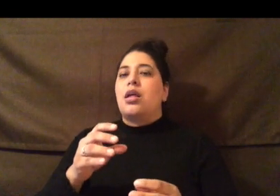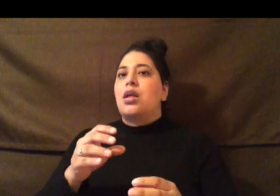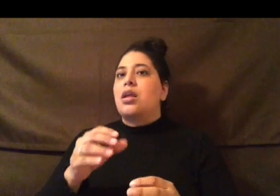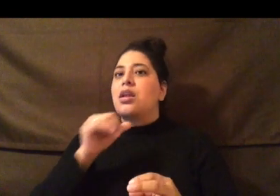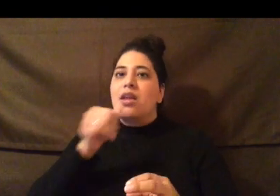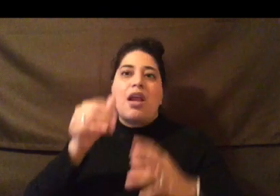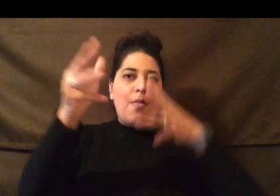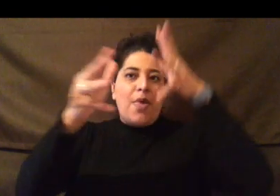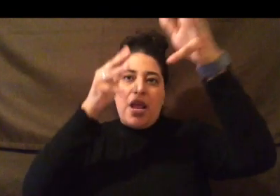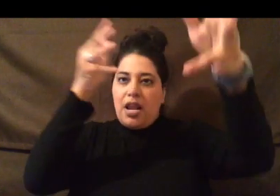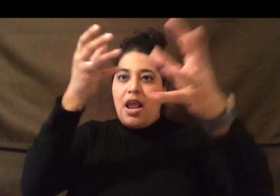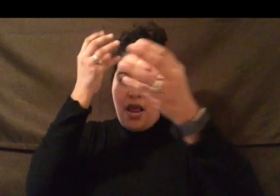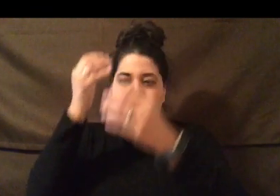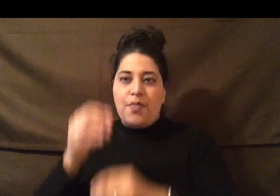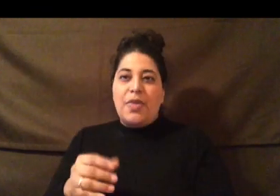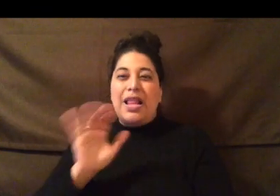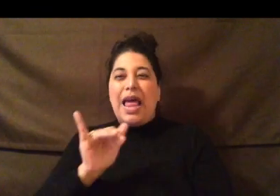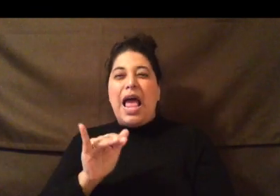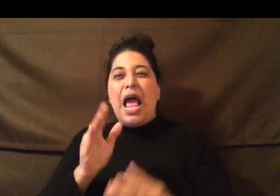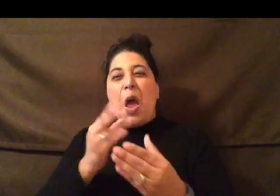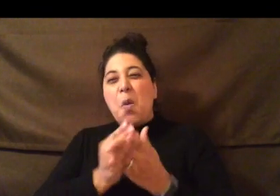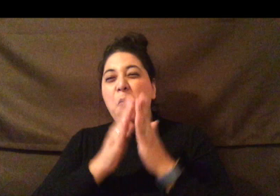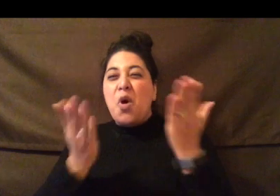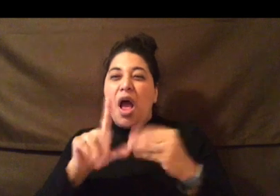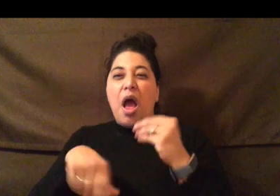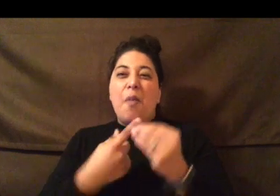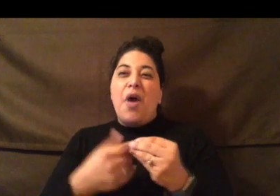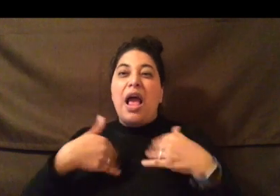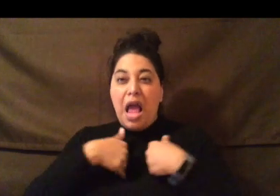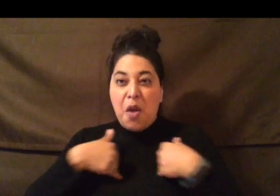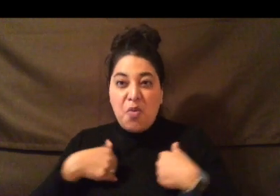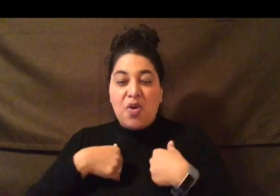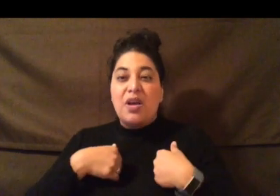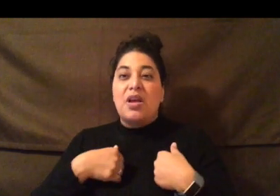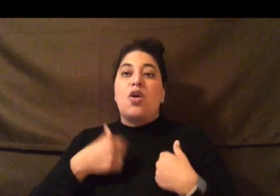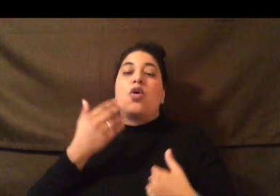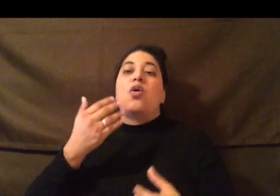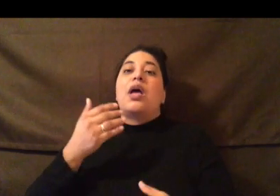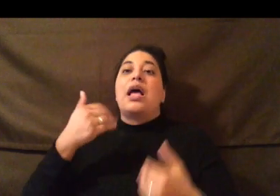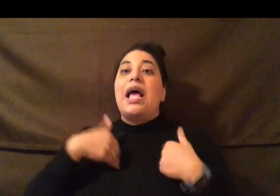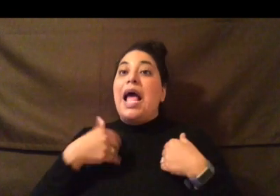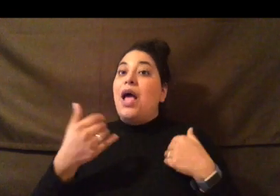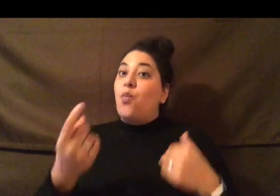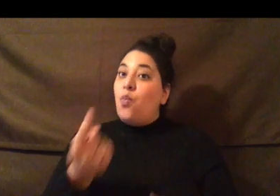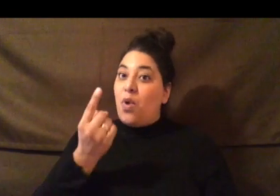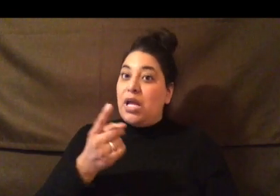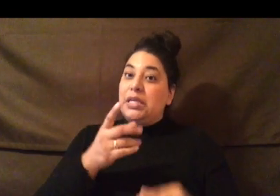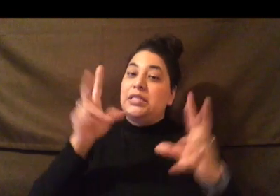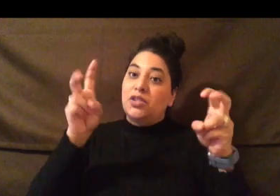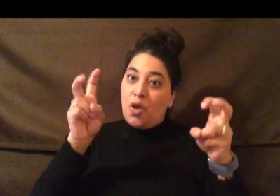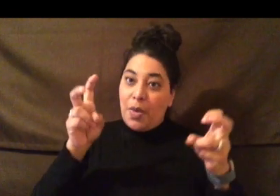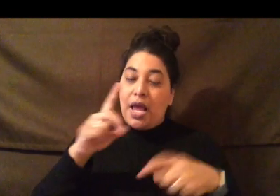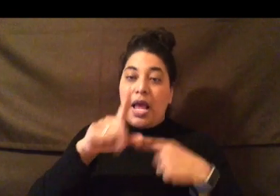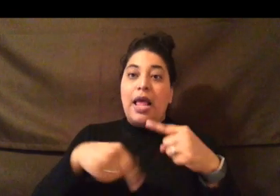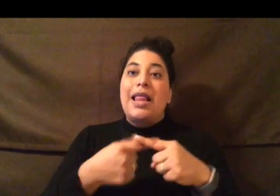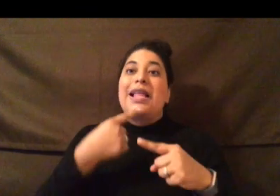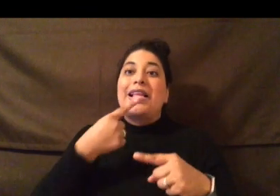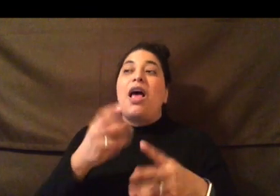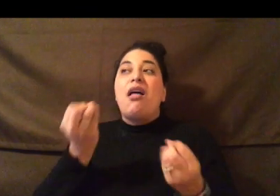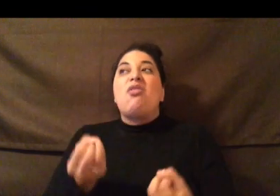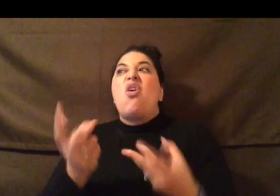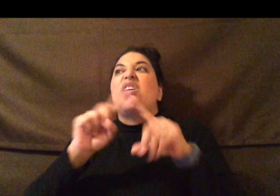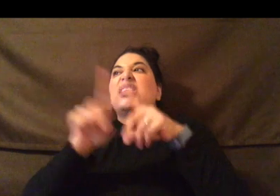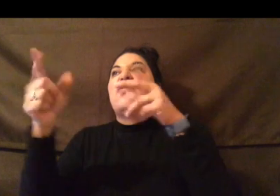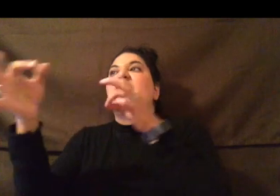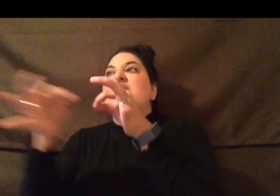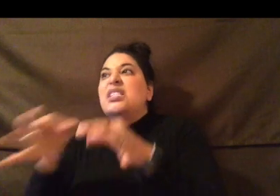we pick up a book about sharks, that's going to be a description structure because it's one topic and that author is teaching you a lot of